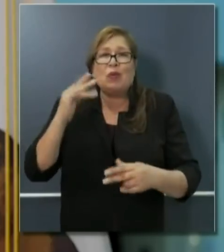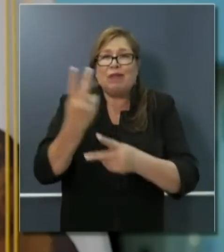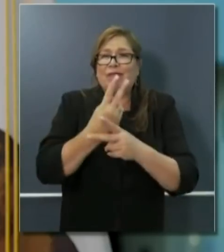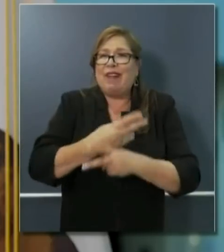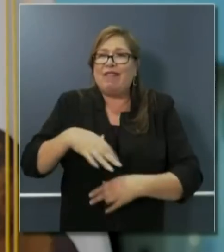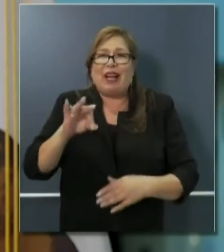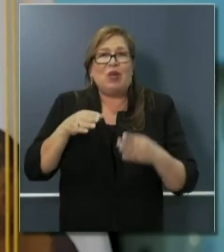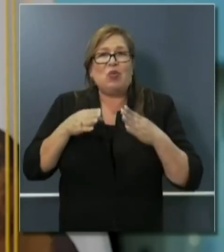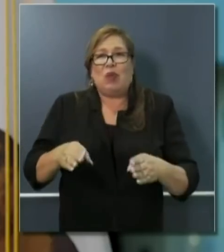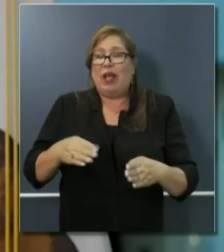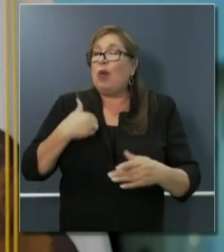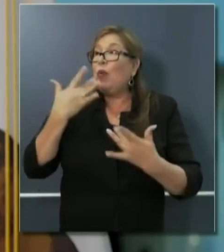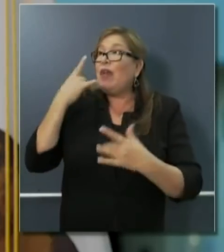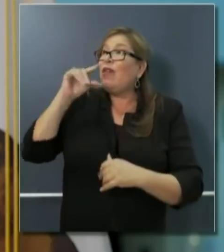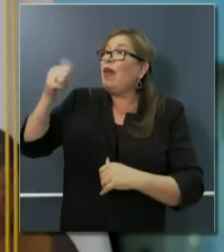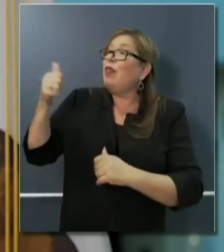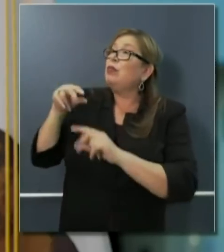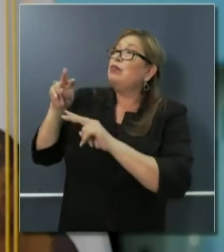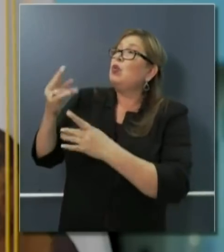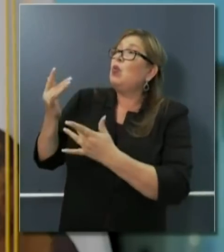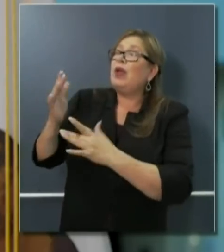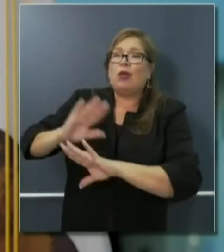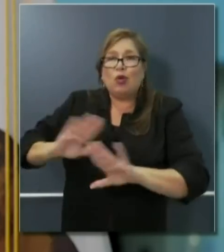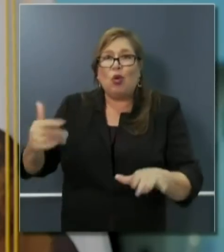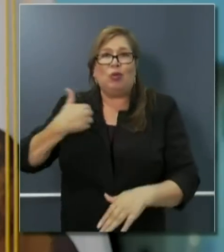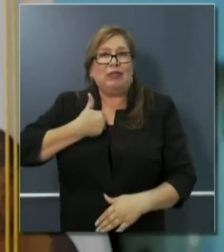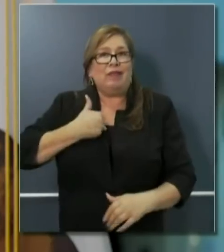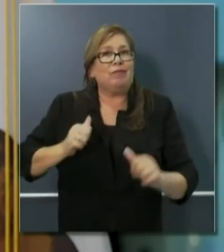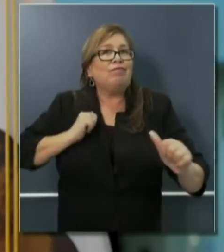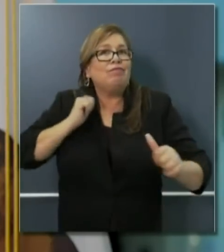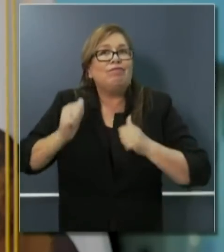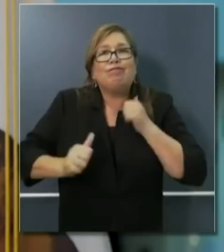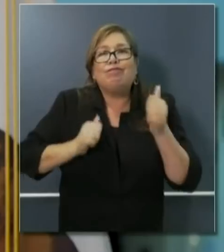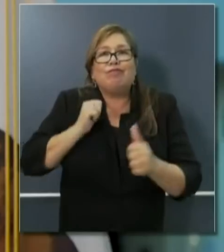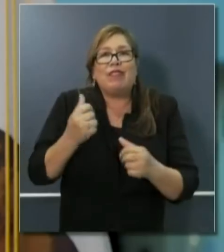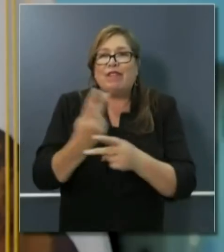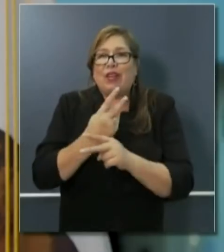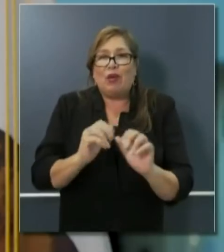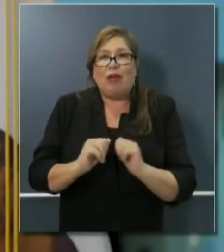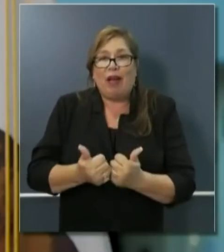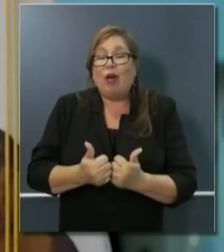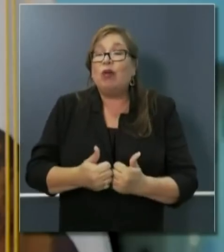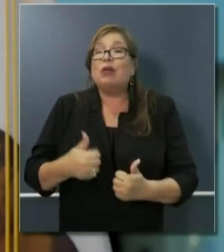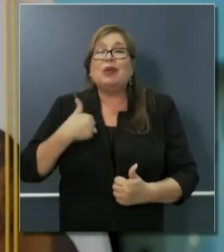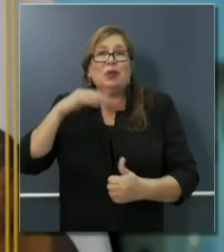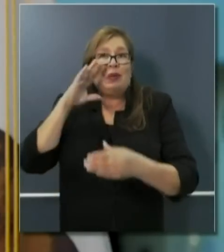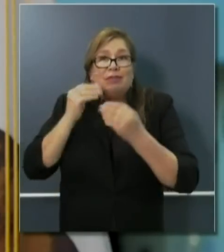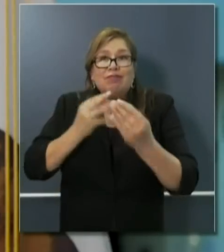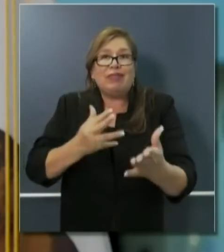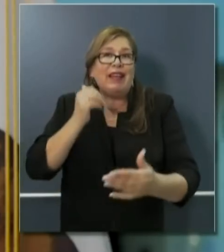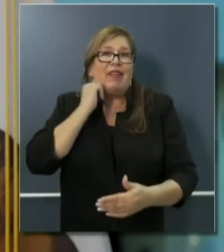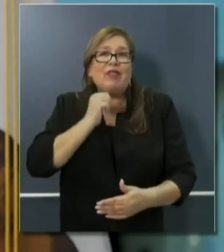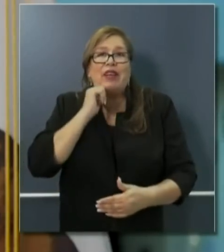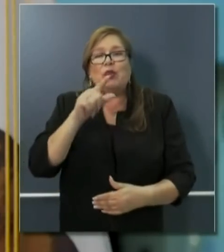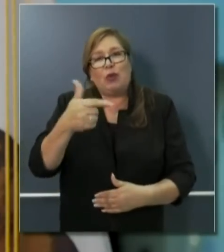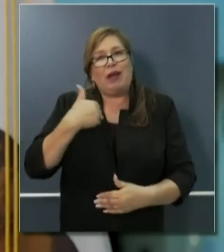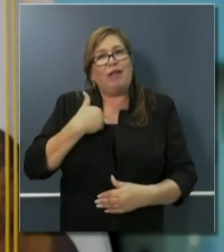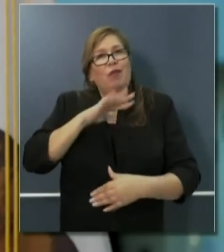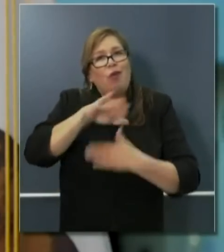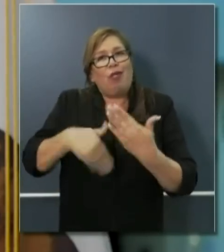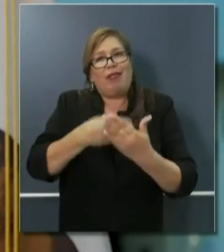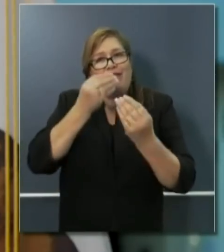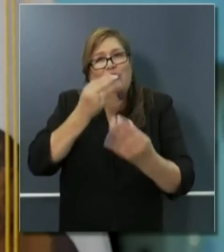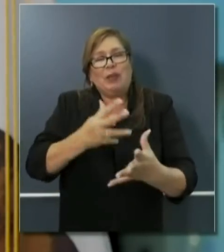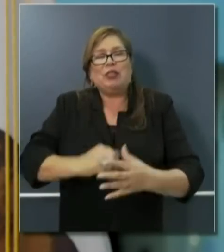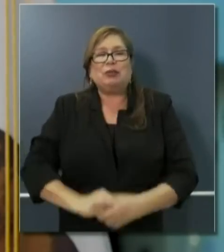others. We're going to try to figure this out. And every day that we do, I will update you so you'll have more information. As it relates